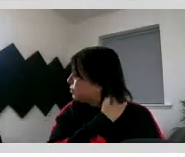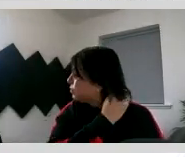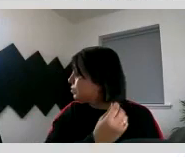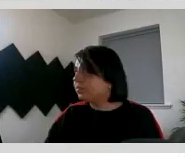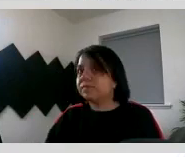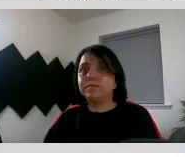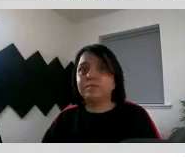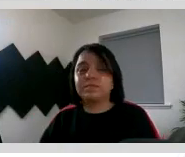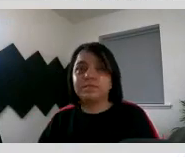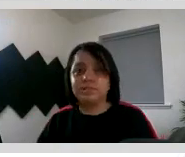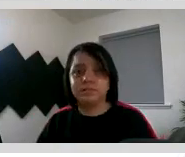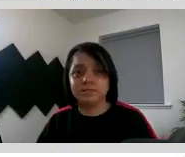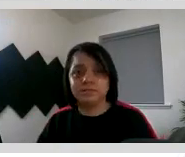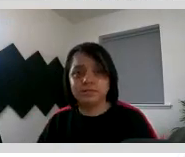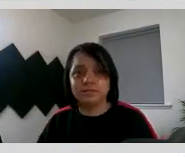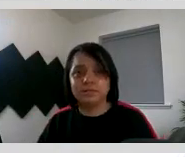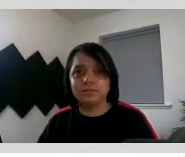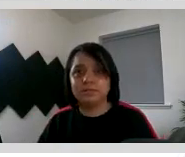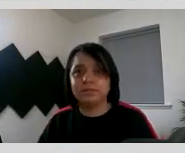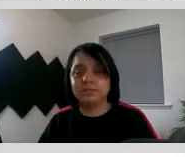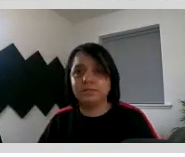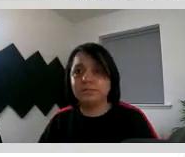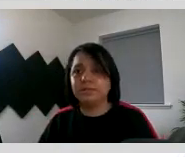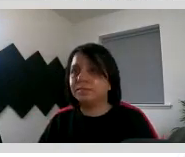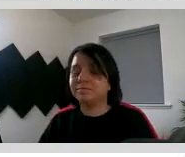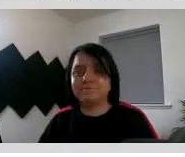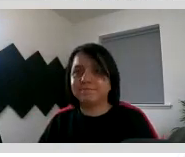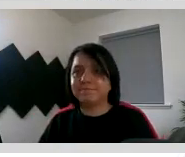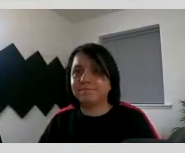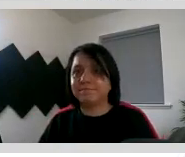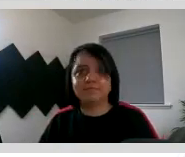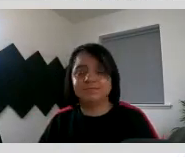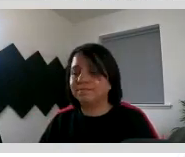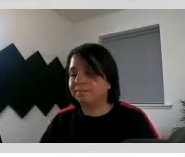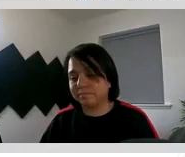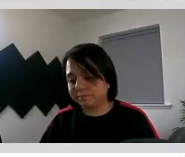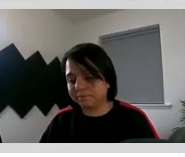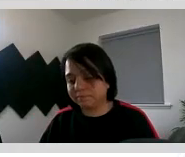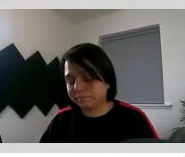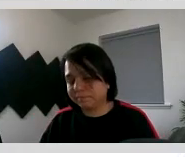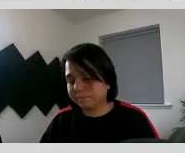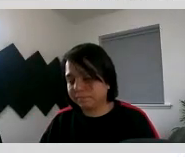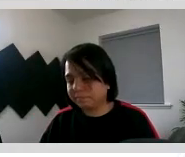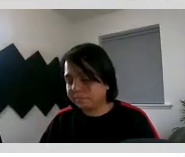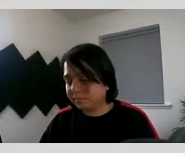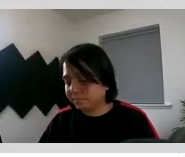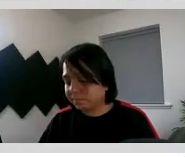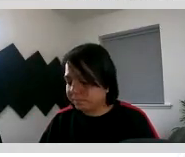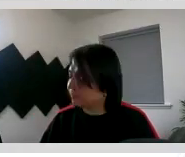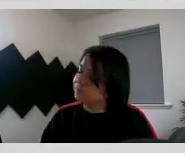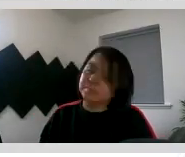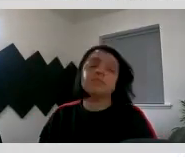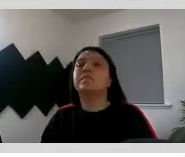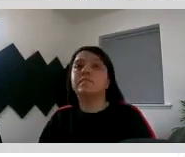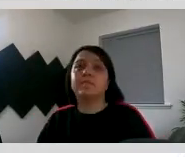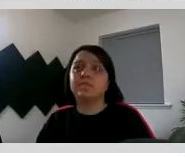about 40, 50 years, even longer. They can't write. They don't even speak. They only speak a few